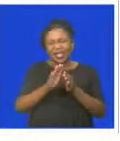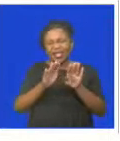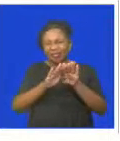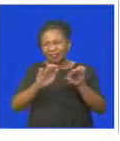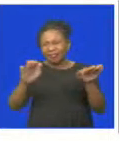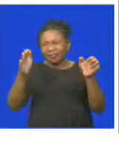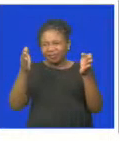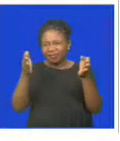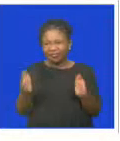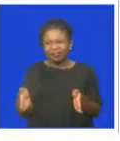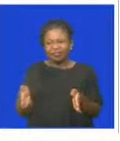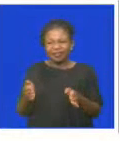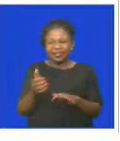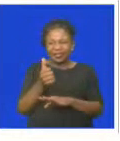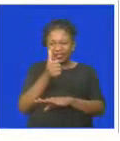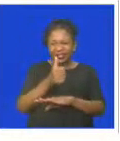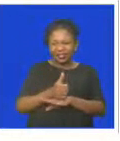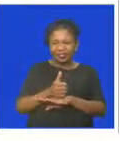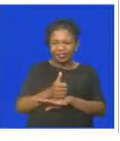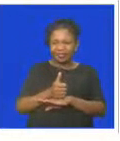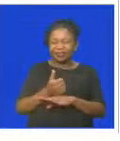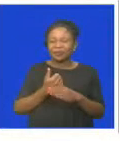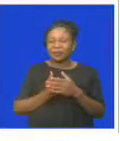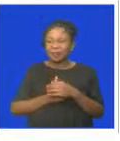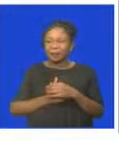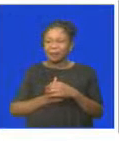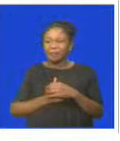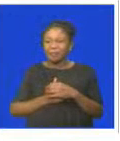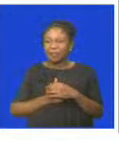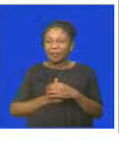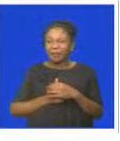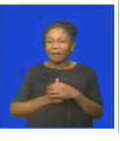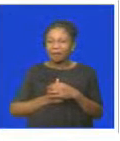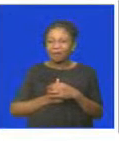carpenter. Let's continue, my lovely friend.